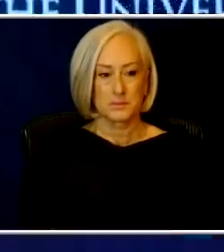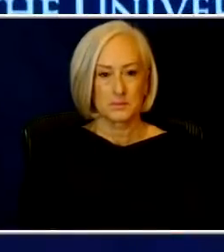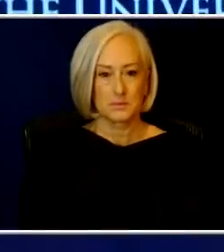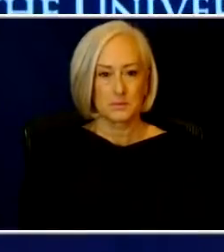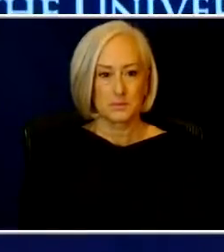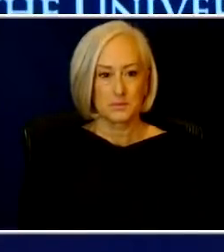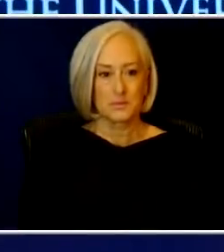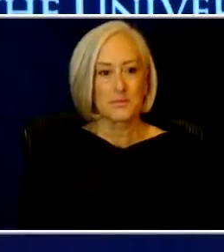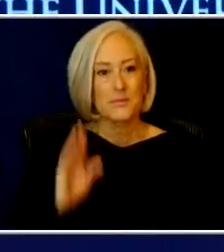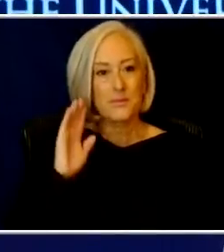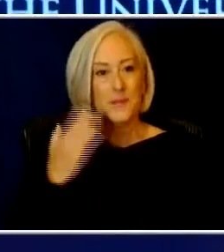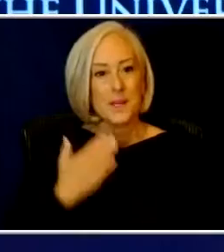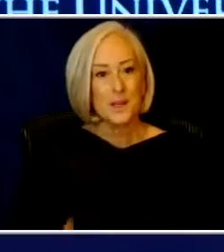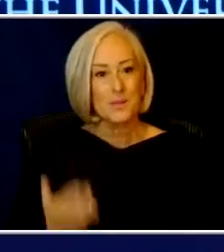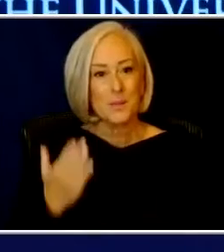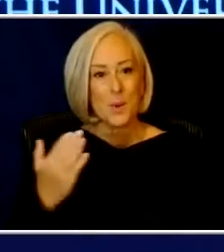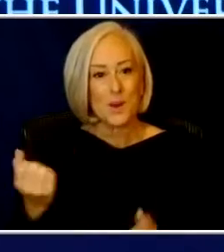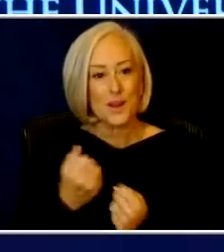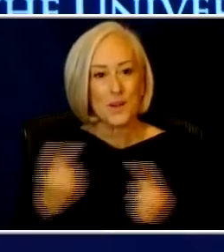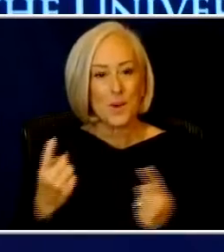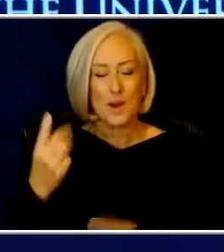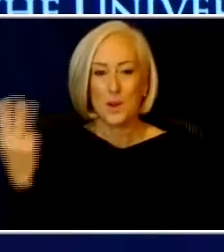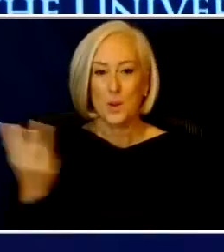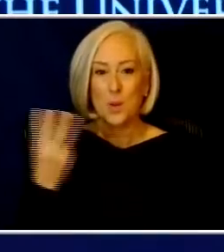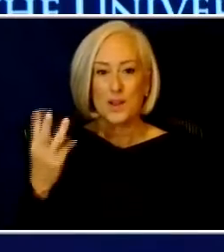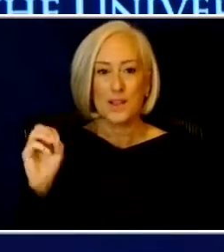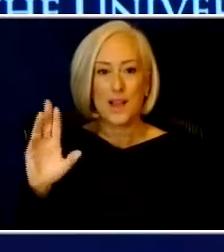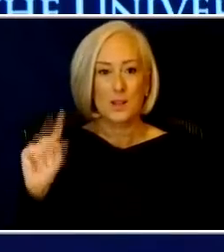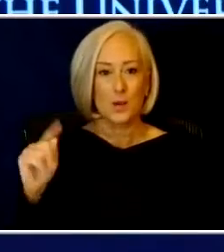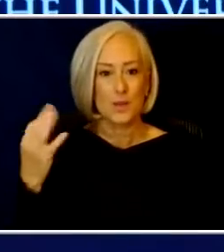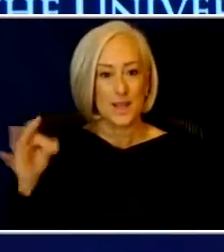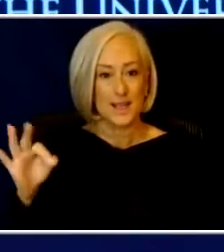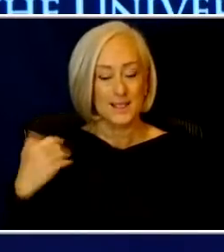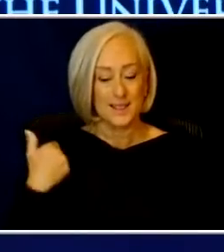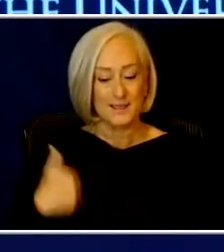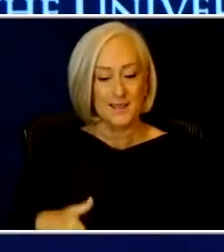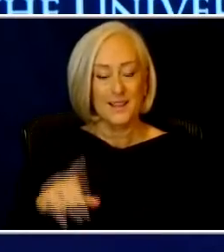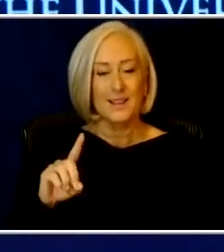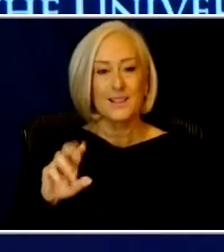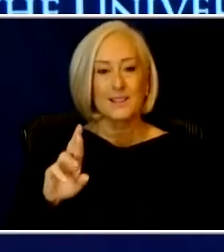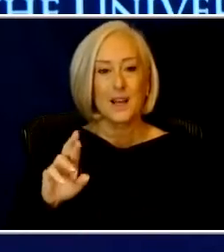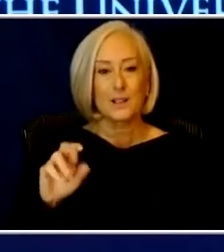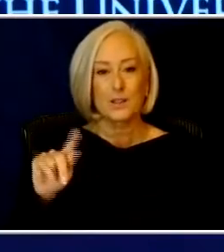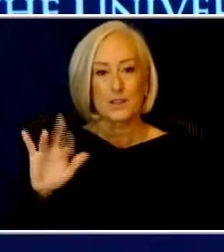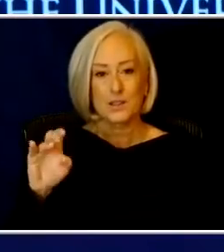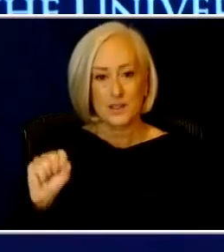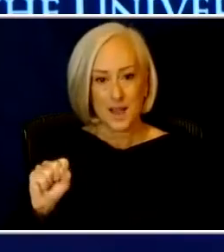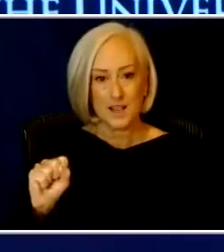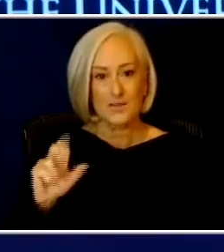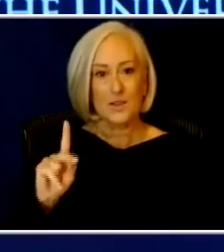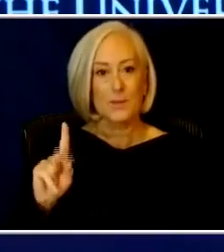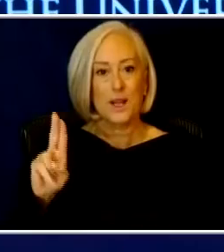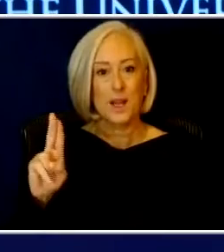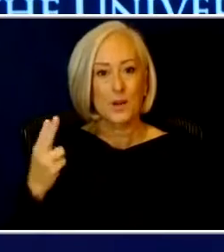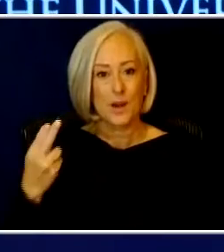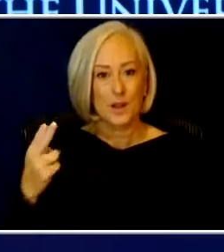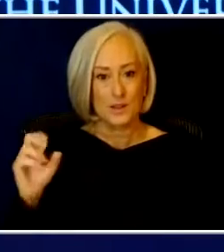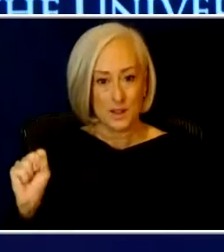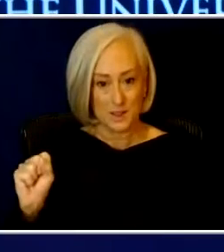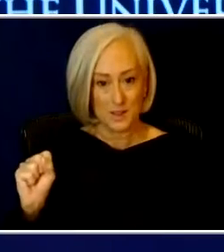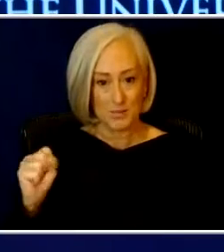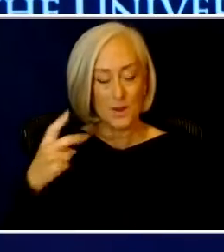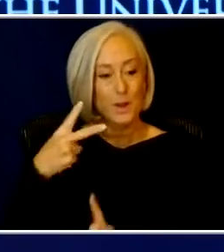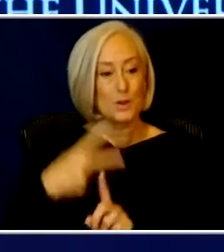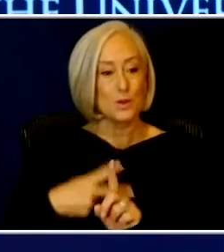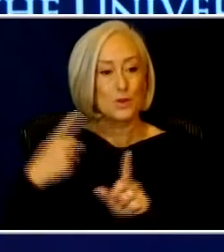Hey, good morning, everyone. It's Wednesday, October 19th. I'm Dr. Steve Stites, Chief Medical Officer here at the University of Kansas Health System. It's been 2 months since we've had a